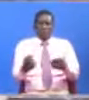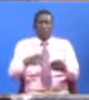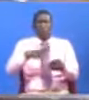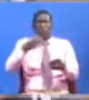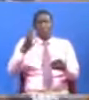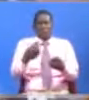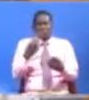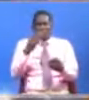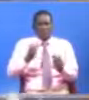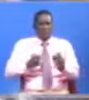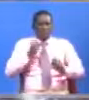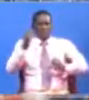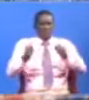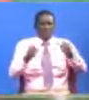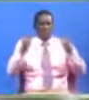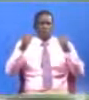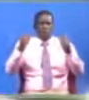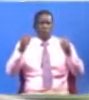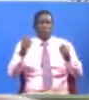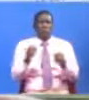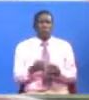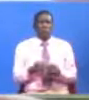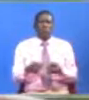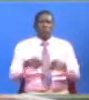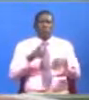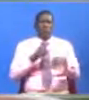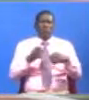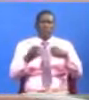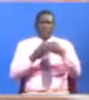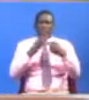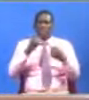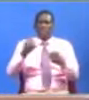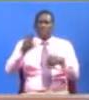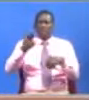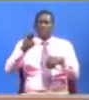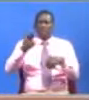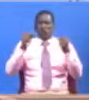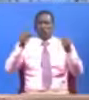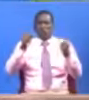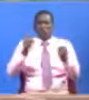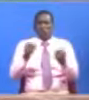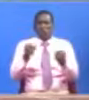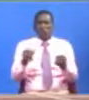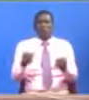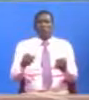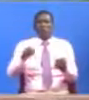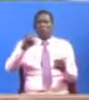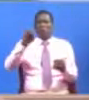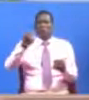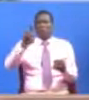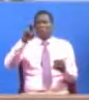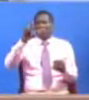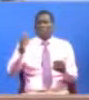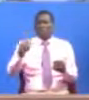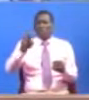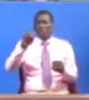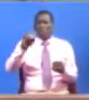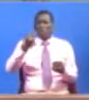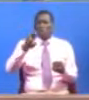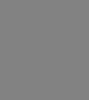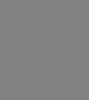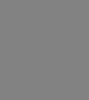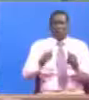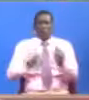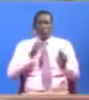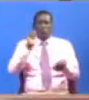to see the athletics heroes. World 800 meters champion and crowd favorite Miri Mora was competing in the two-lap